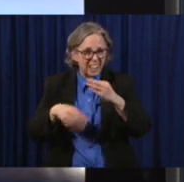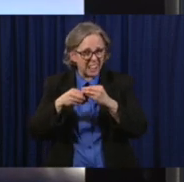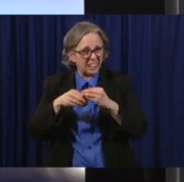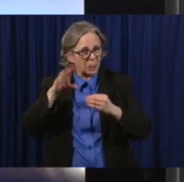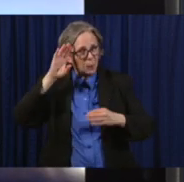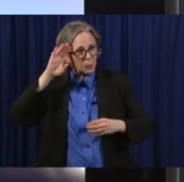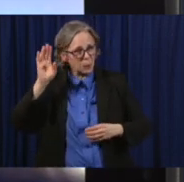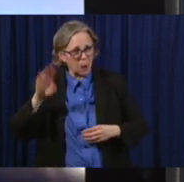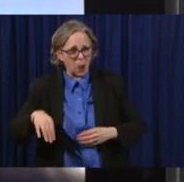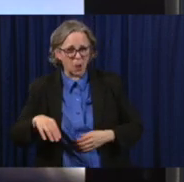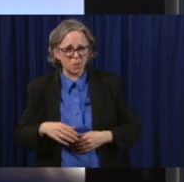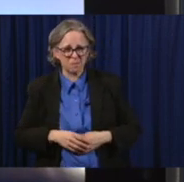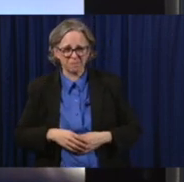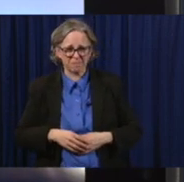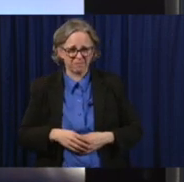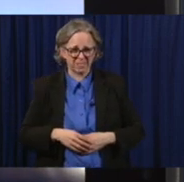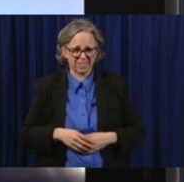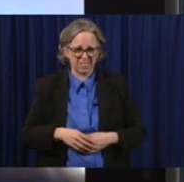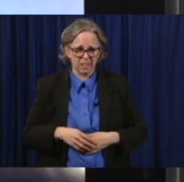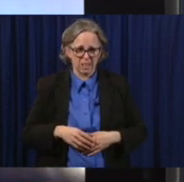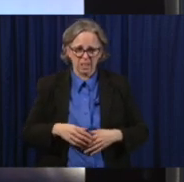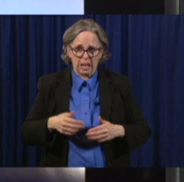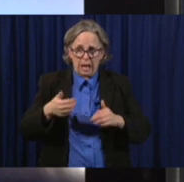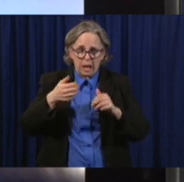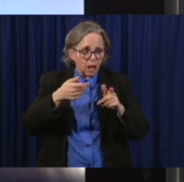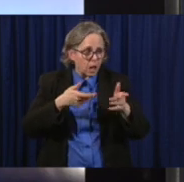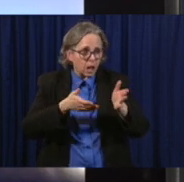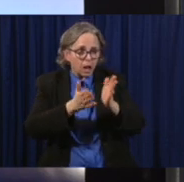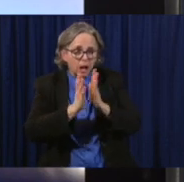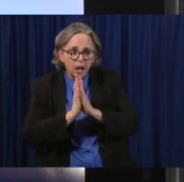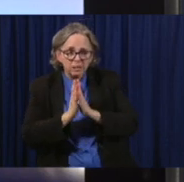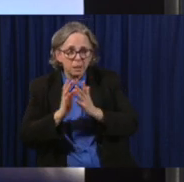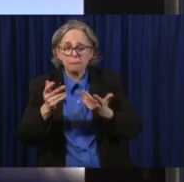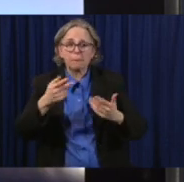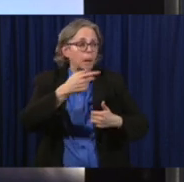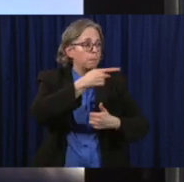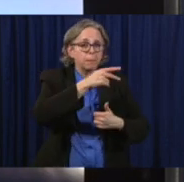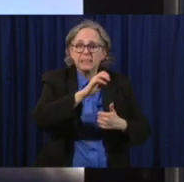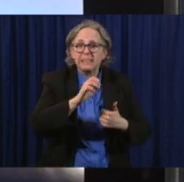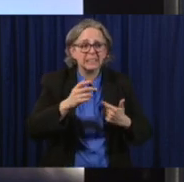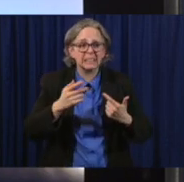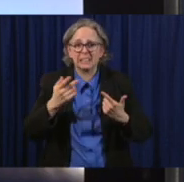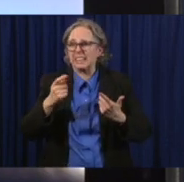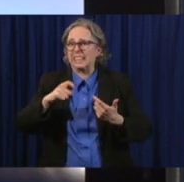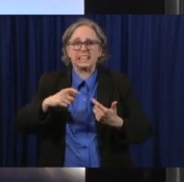every number, whether it's a request for personal protective equipment, whether it's a request for